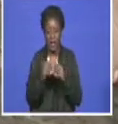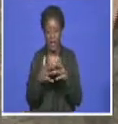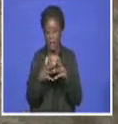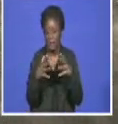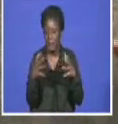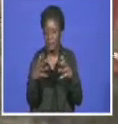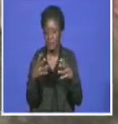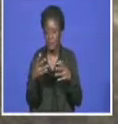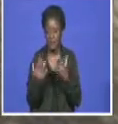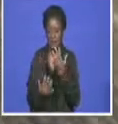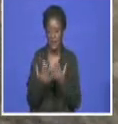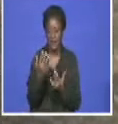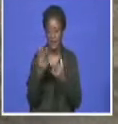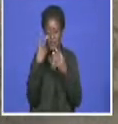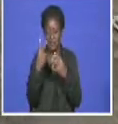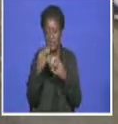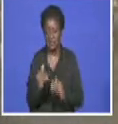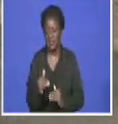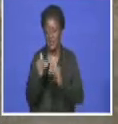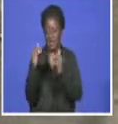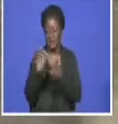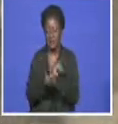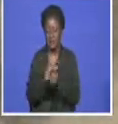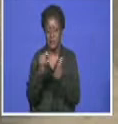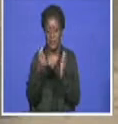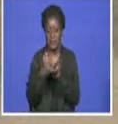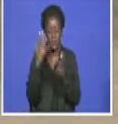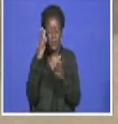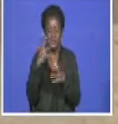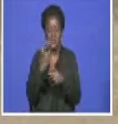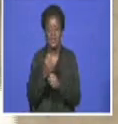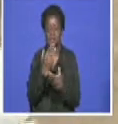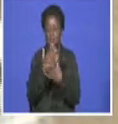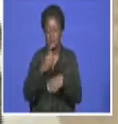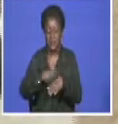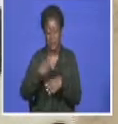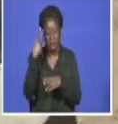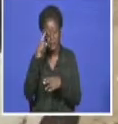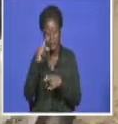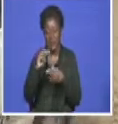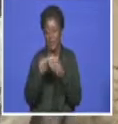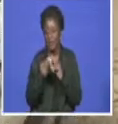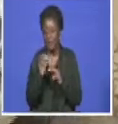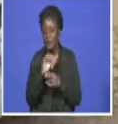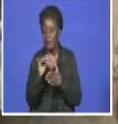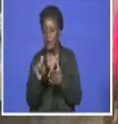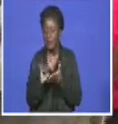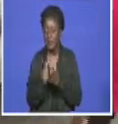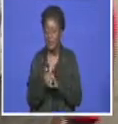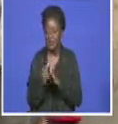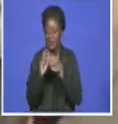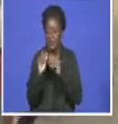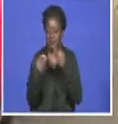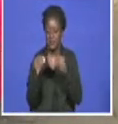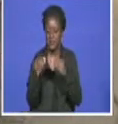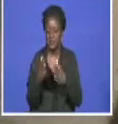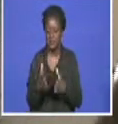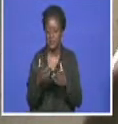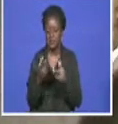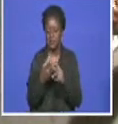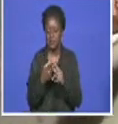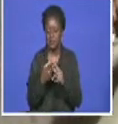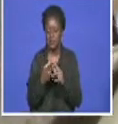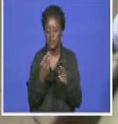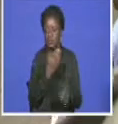damage that it is going to take a while for a number of these vendors to rebound. What is also true is that